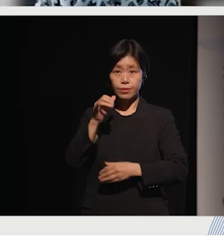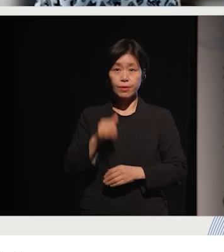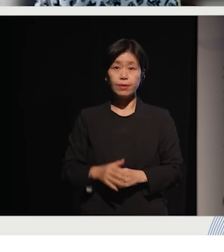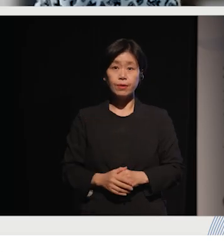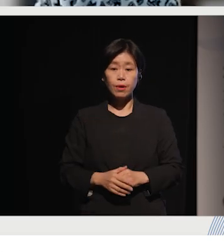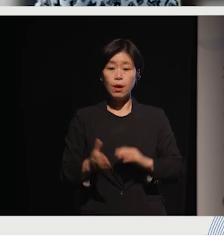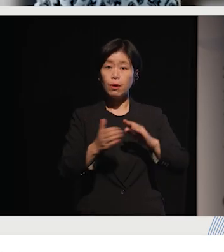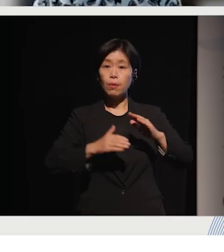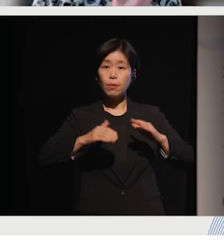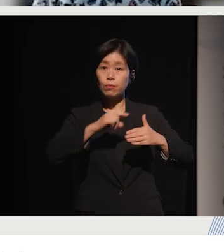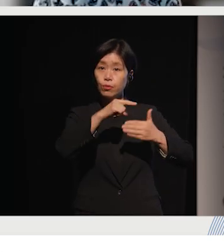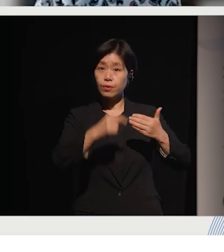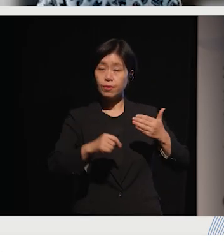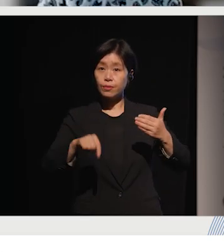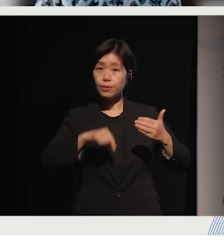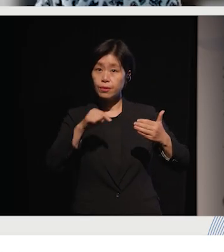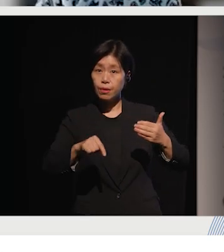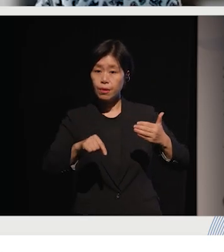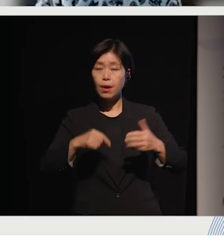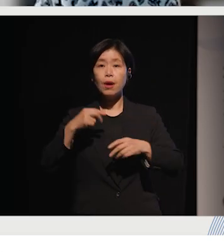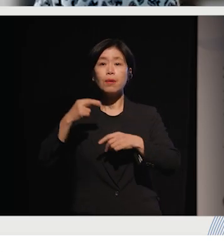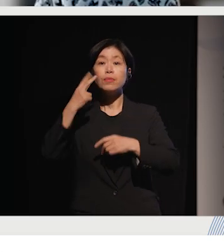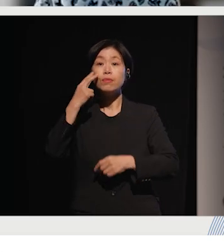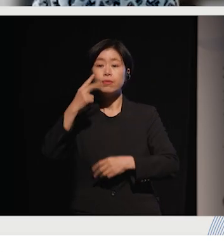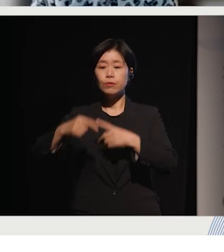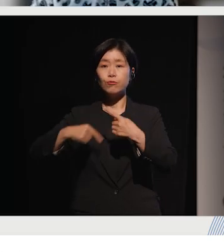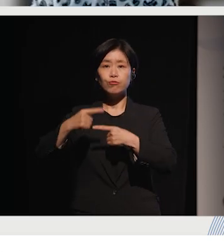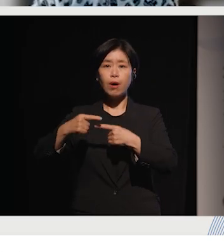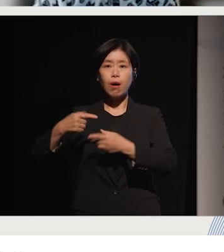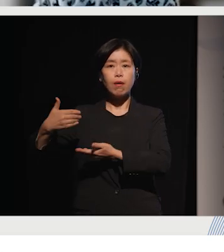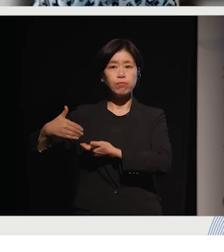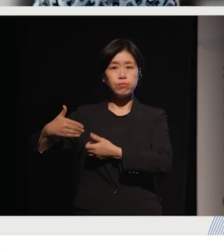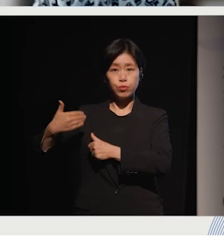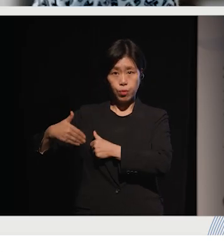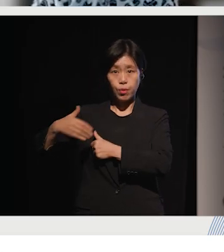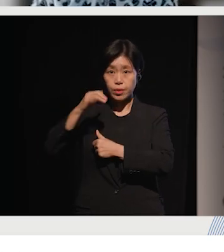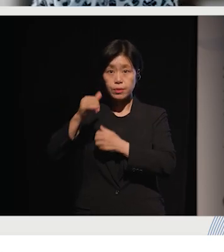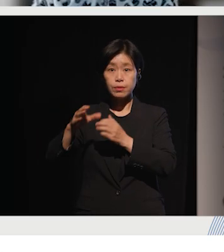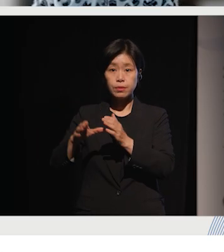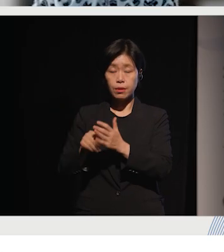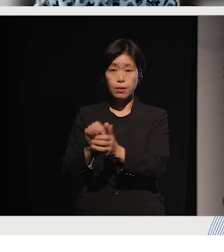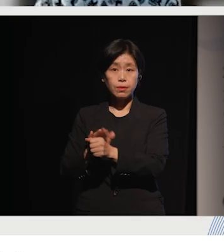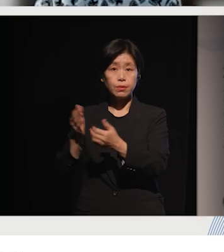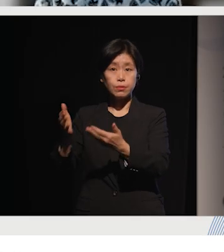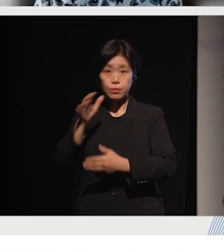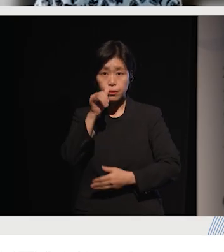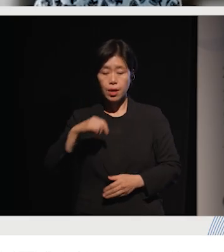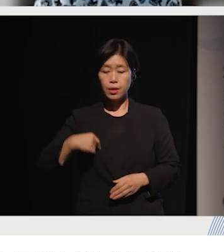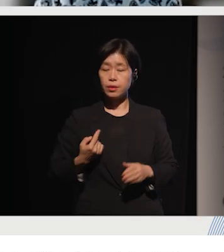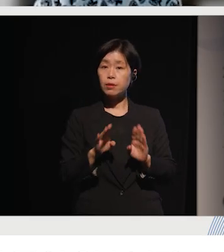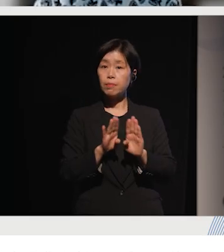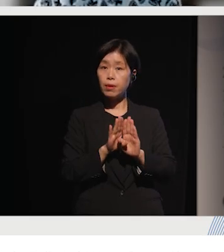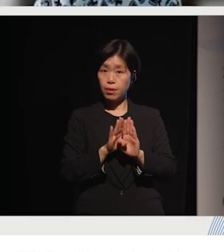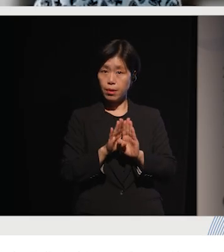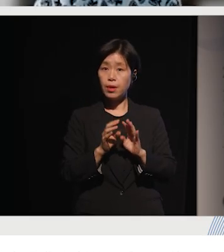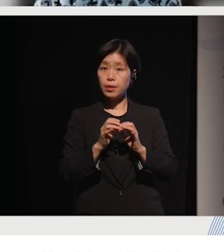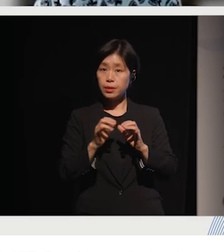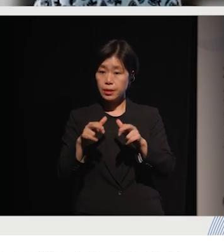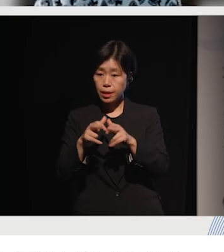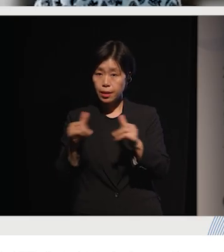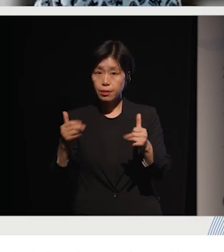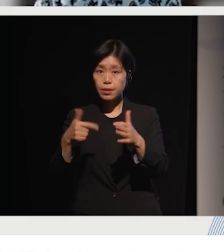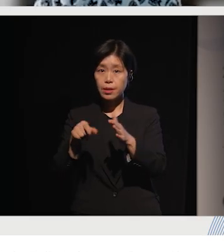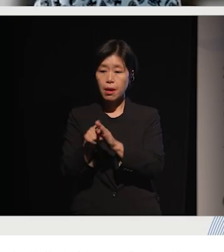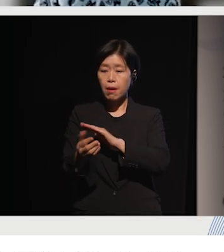come from our visitors. Things like requesting American Sign Language for a public program, or